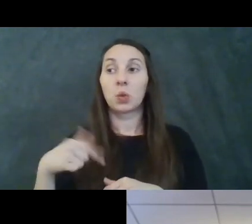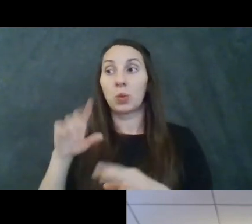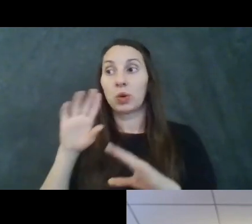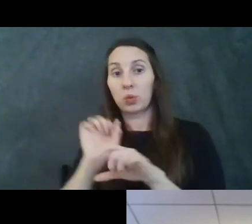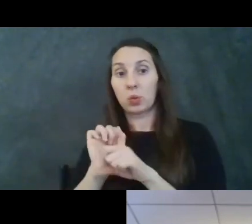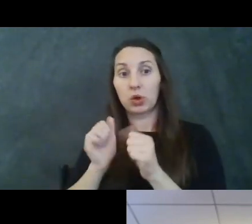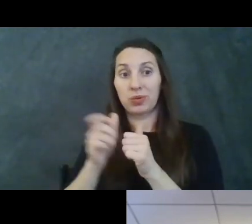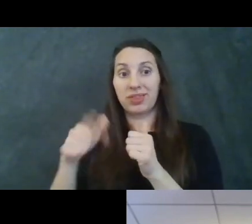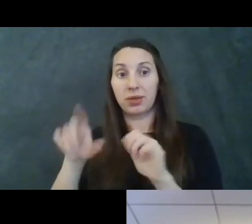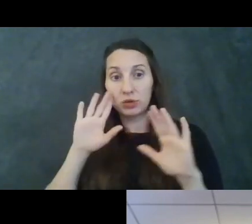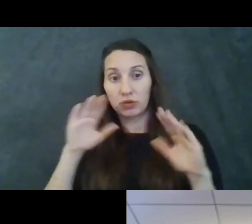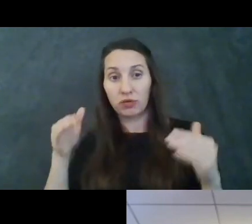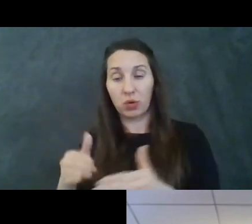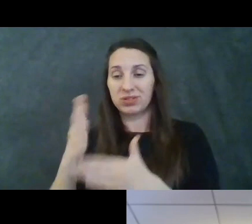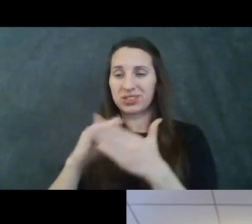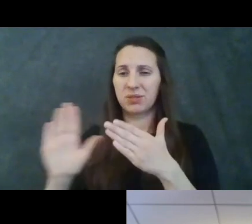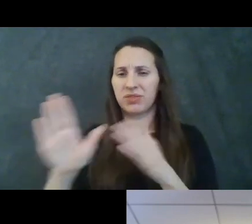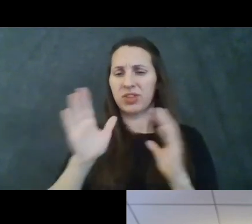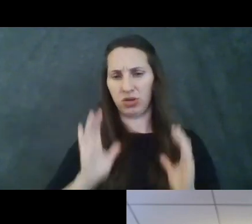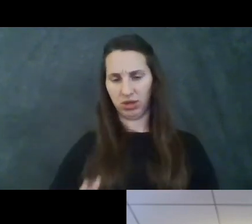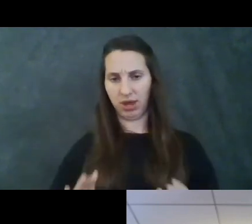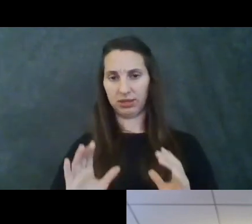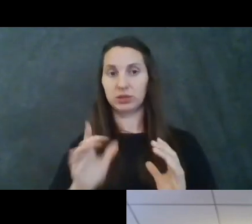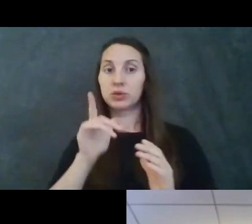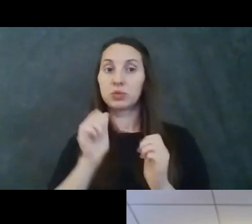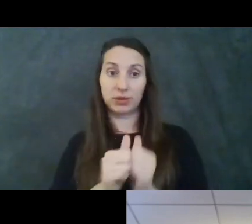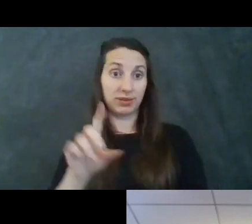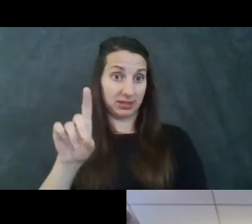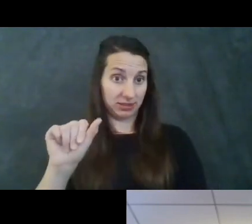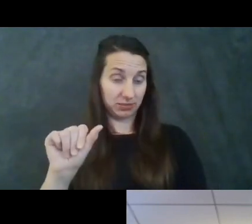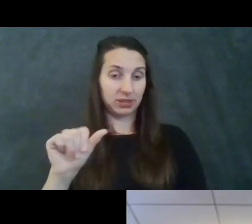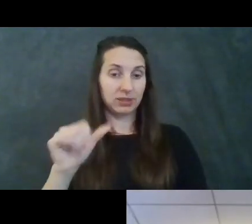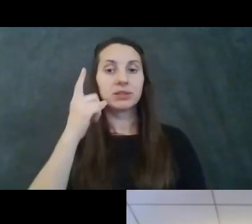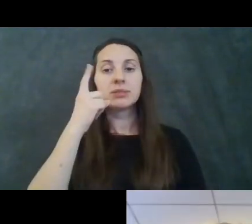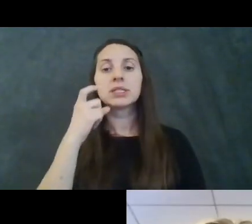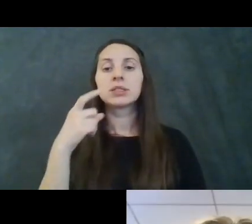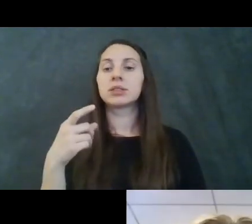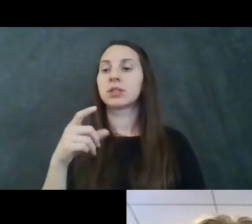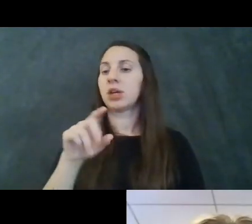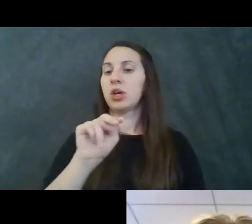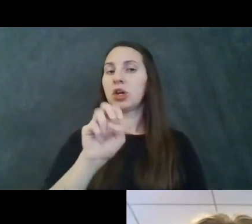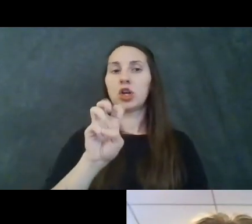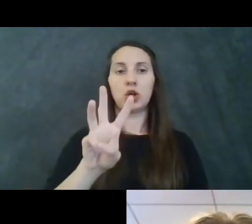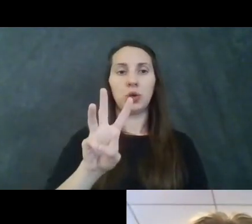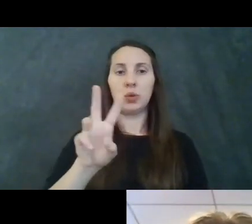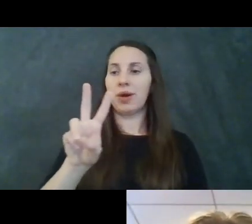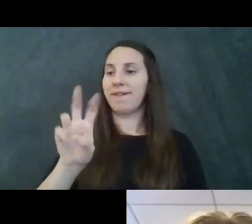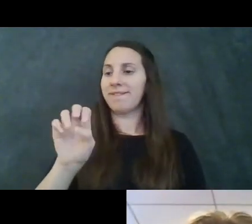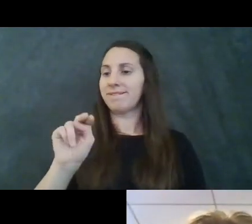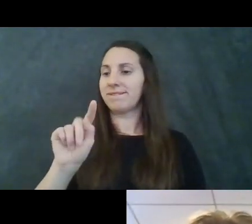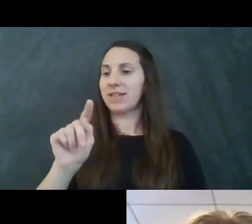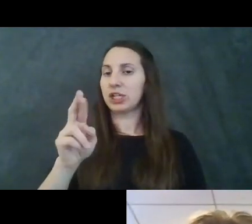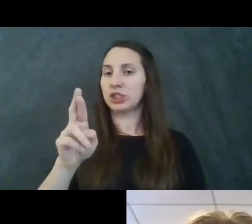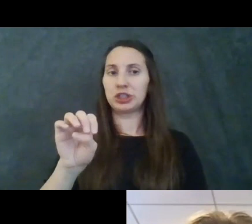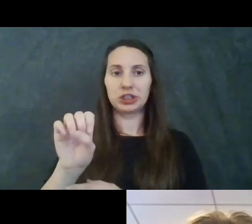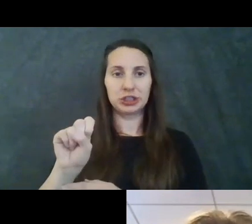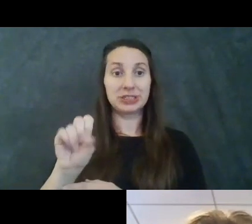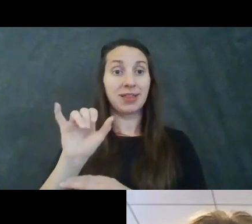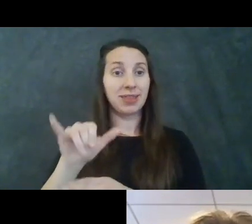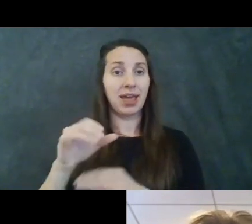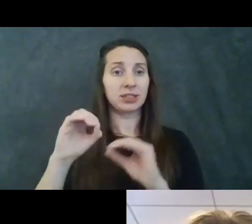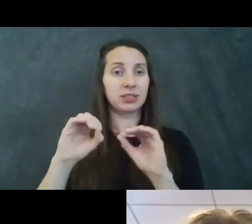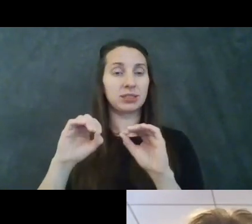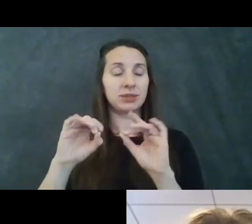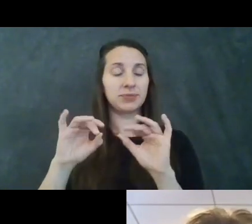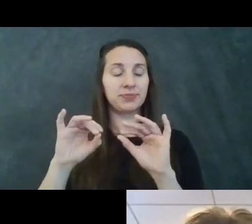of their clients that do have disabilities, because New Ventures is an organization that provides employment opportunities